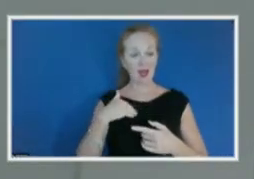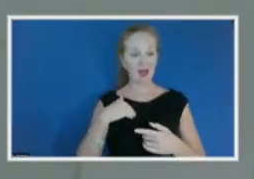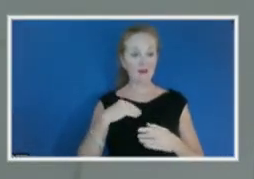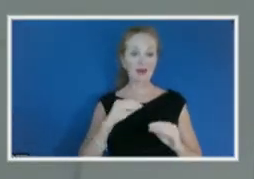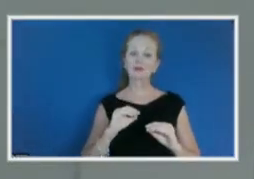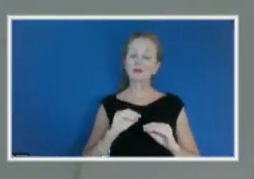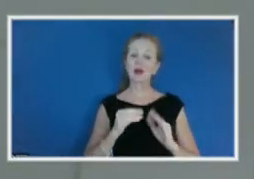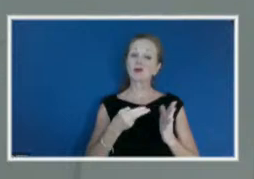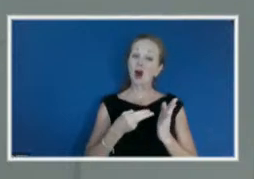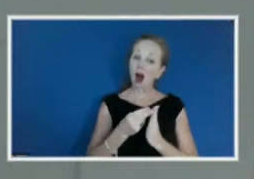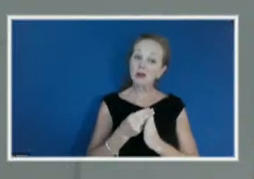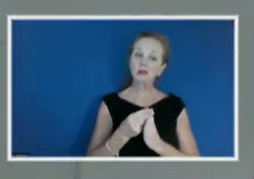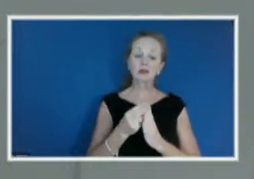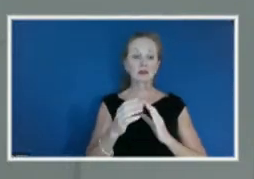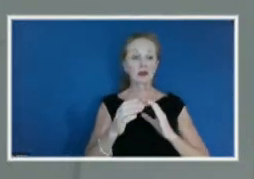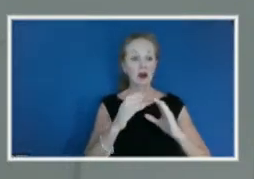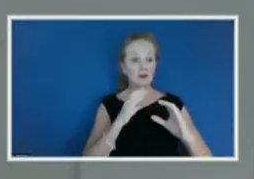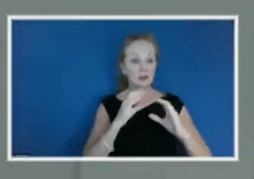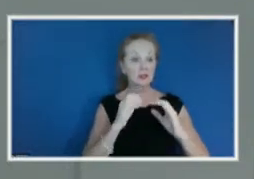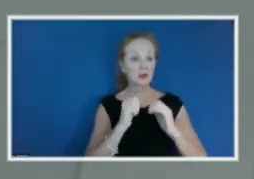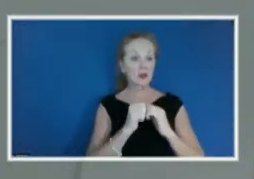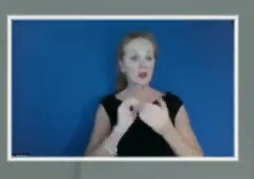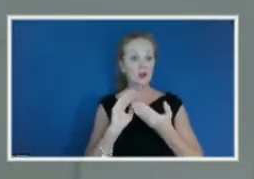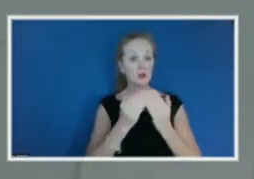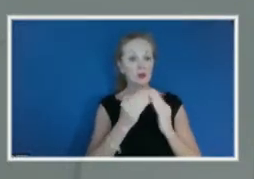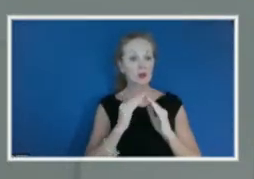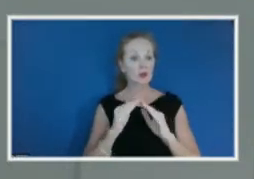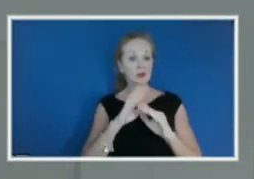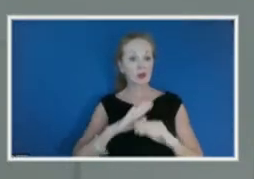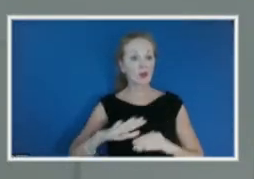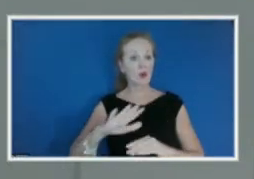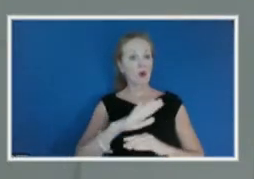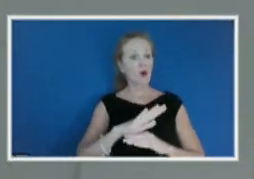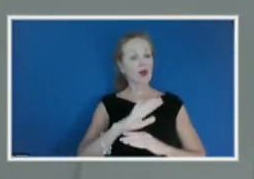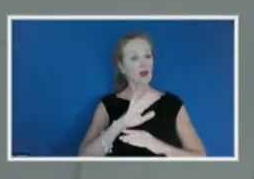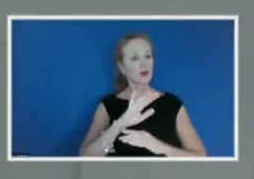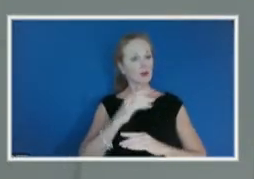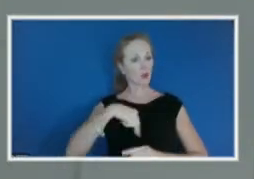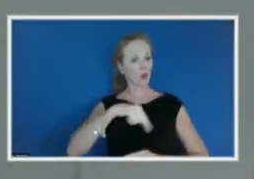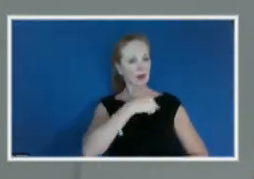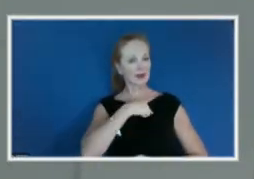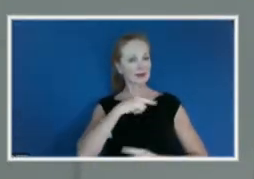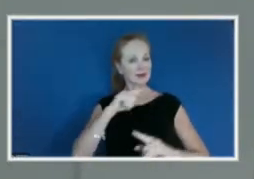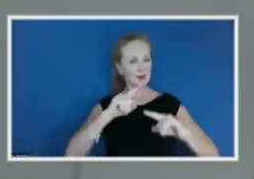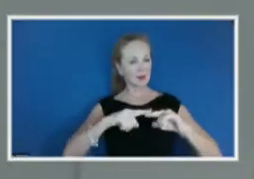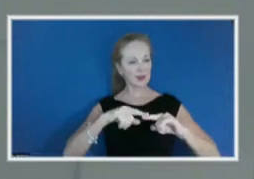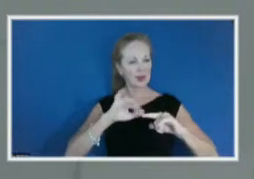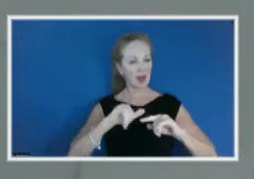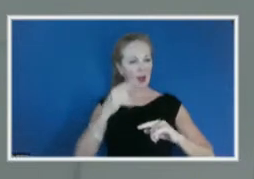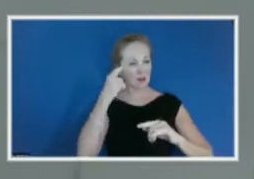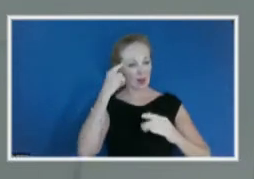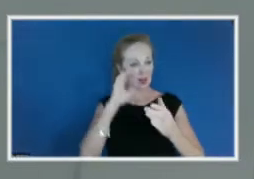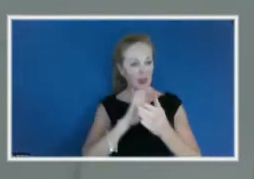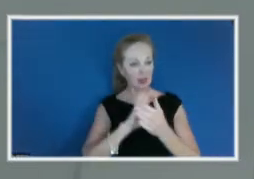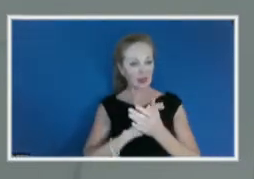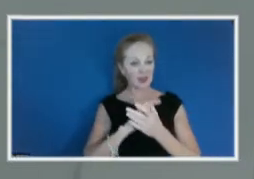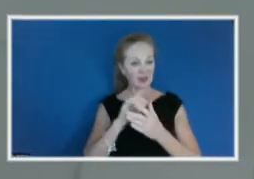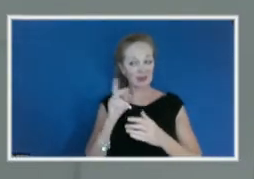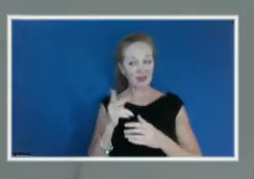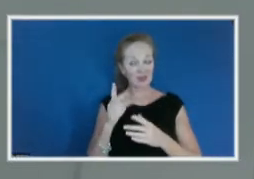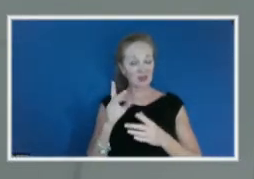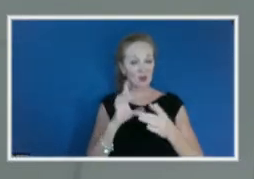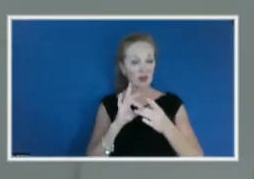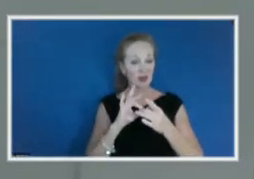conversations with our community as a whole is what we depend on. And I believe that these relationships run the spectrum of